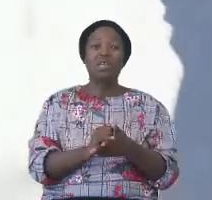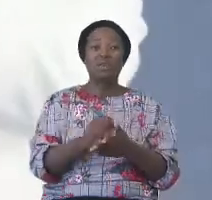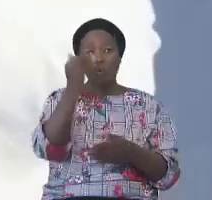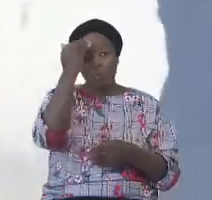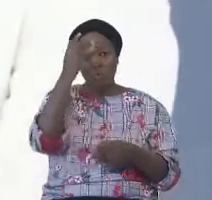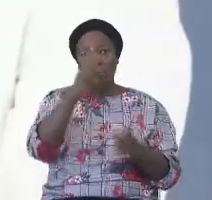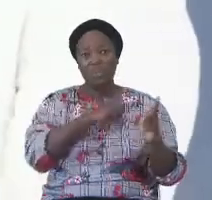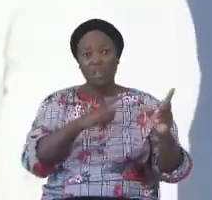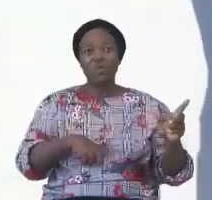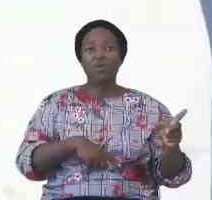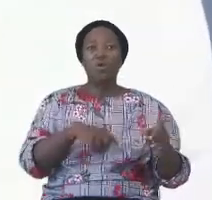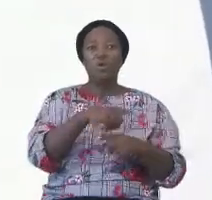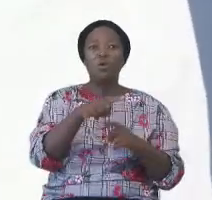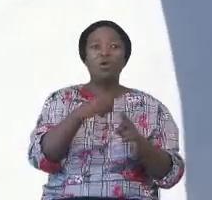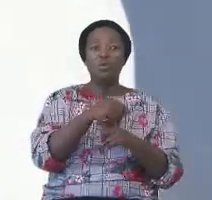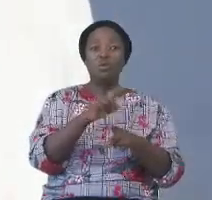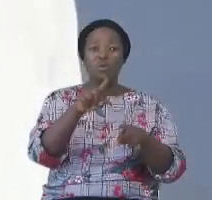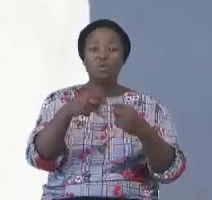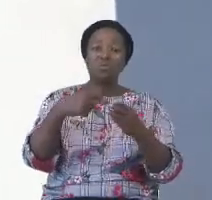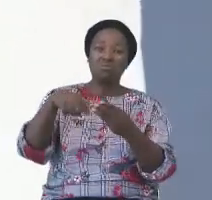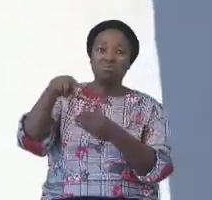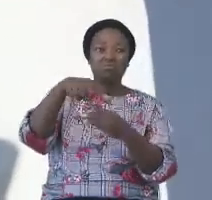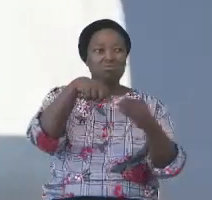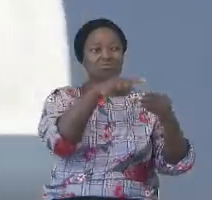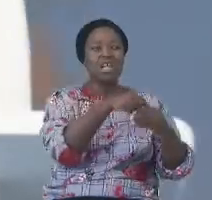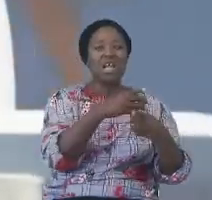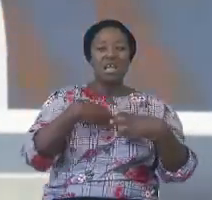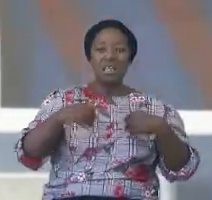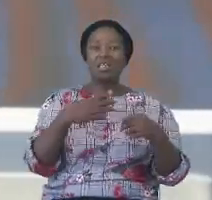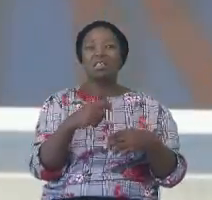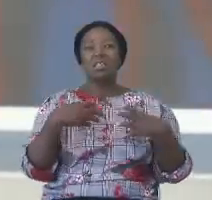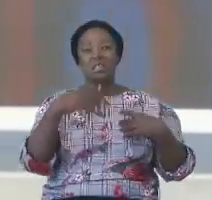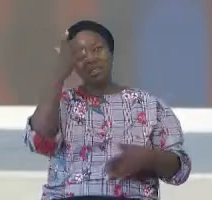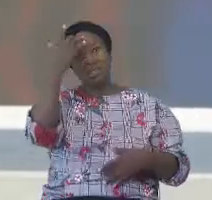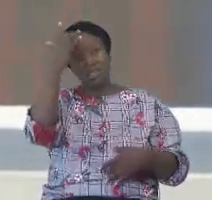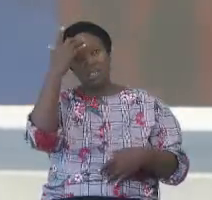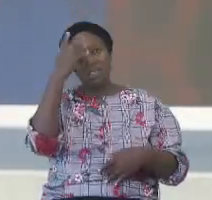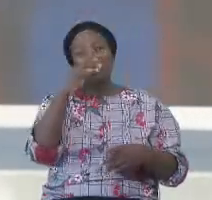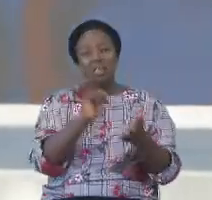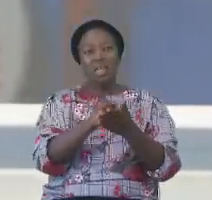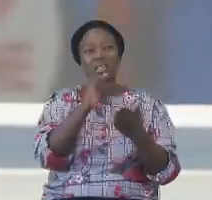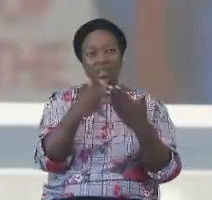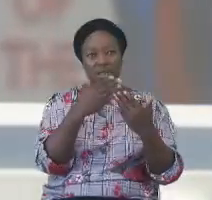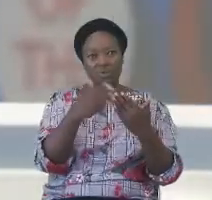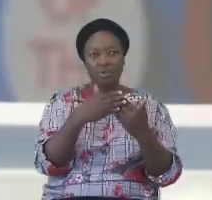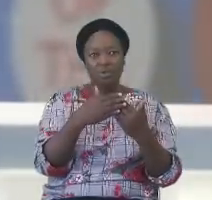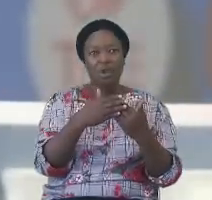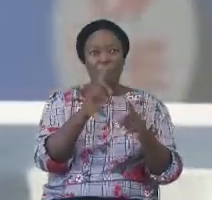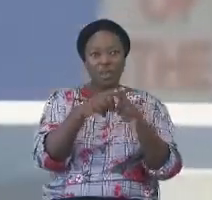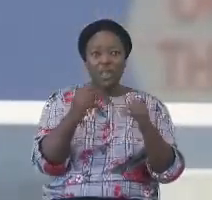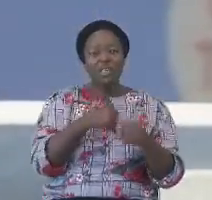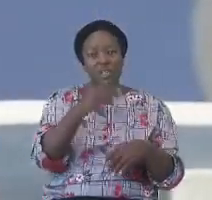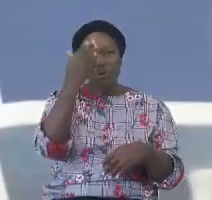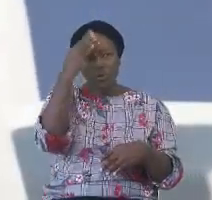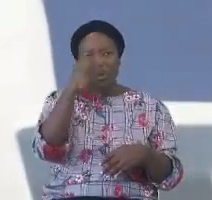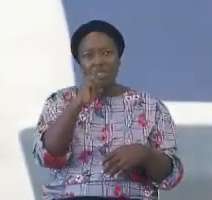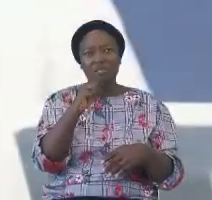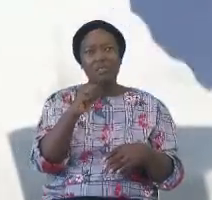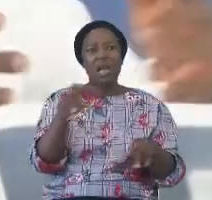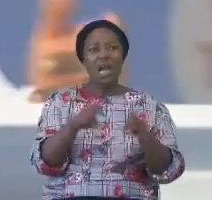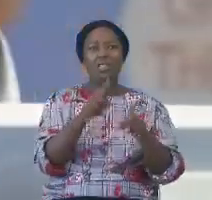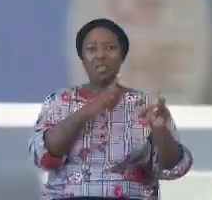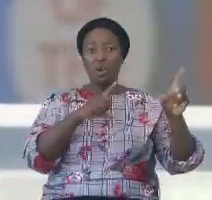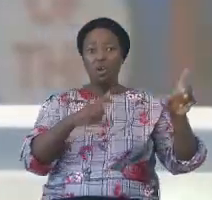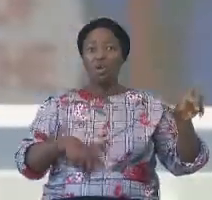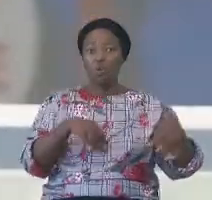lord there were people that recognized the lord while he was going about and healing the sick that's simple